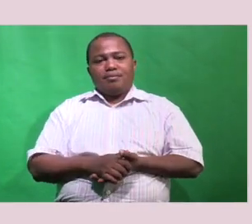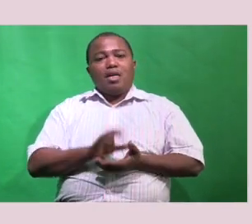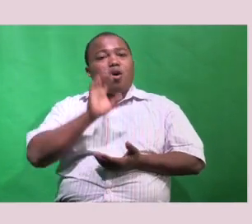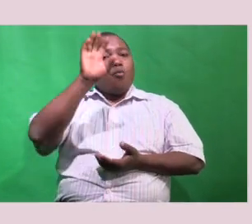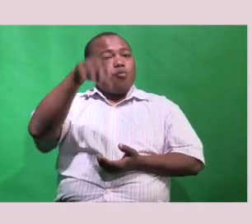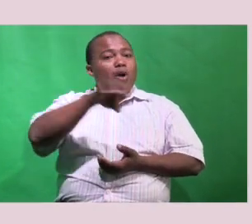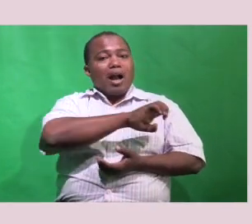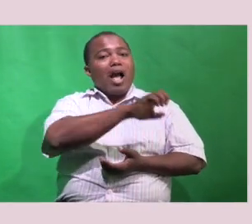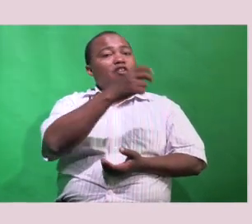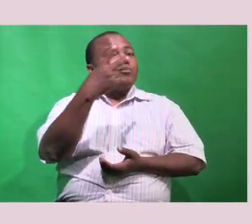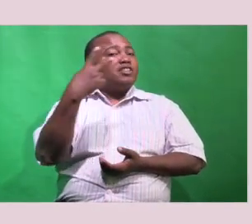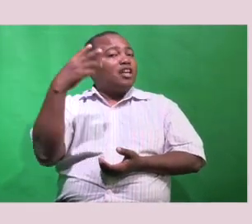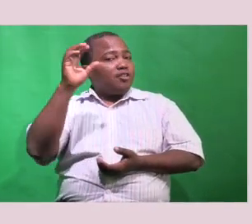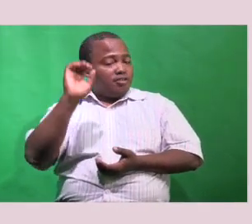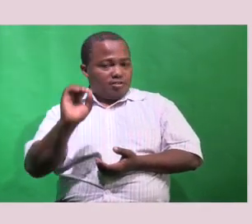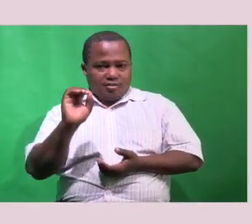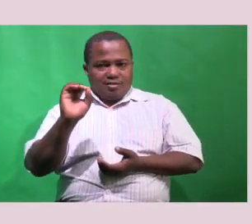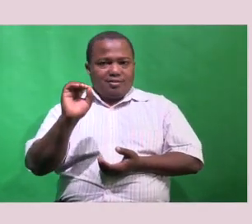2020